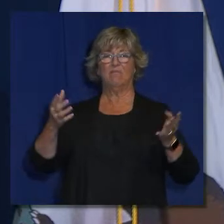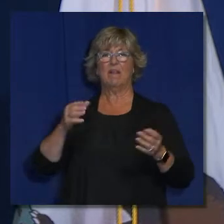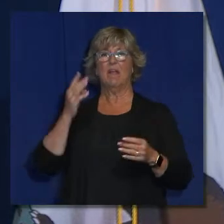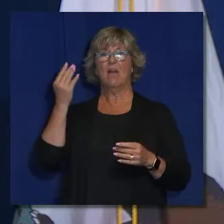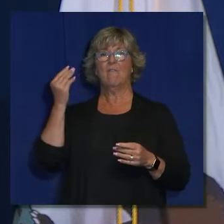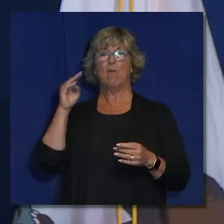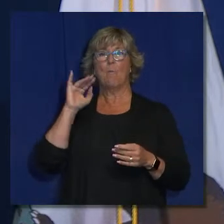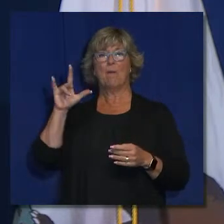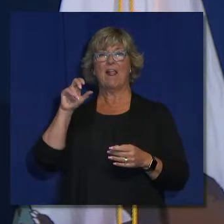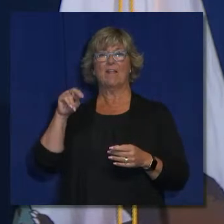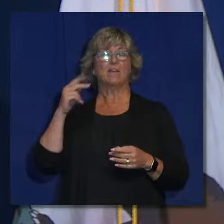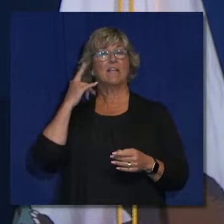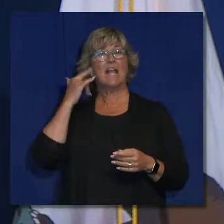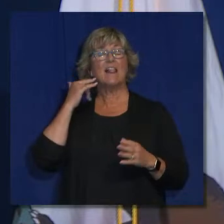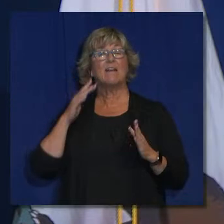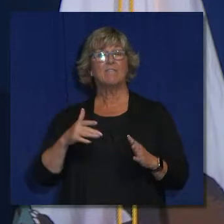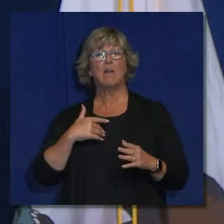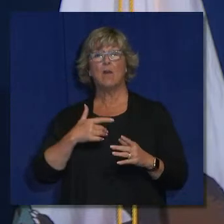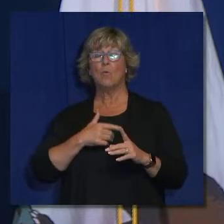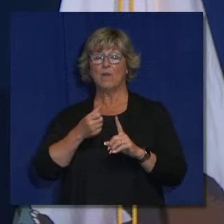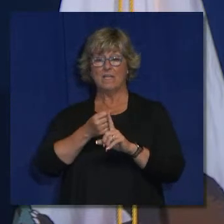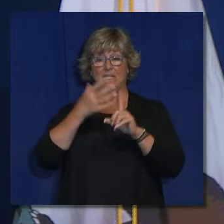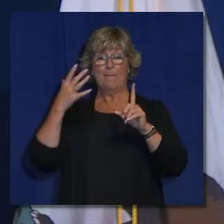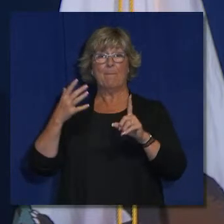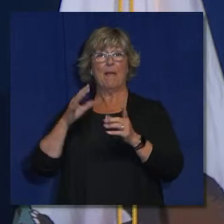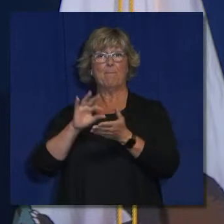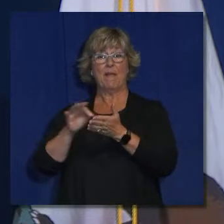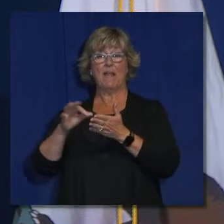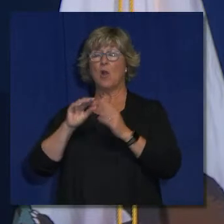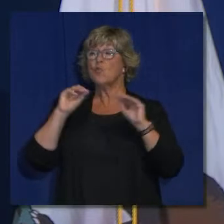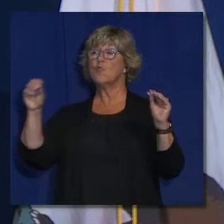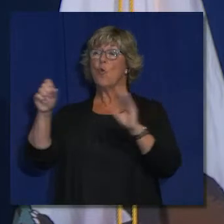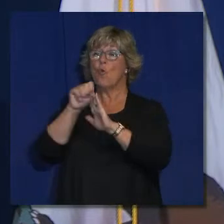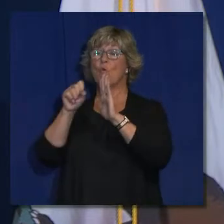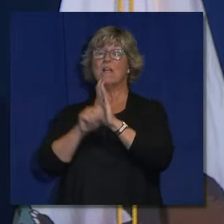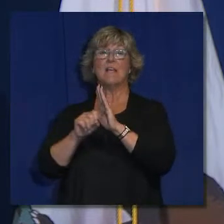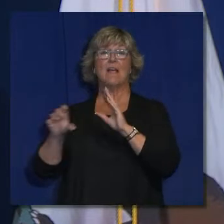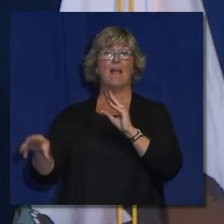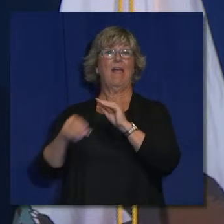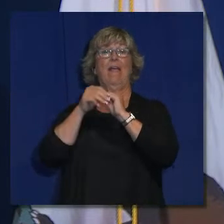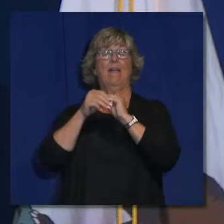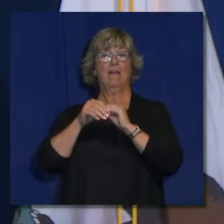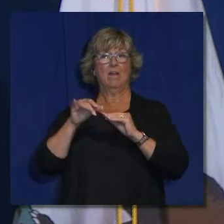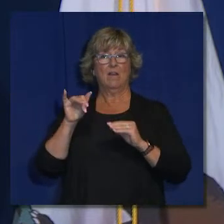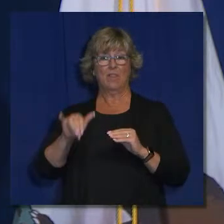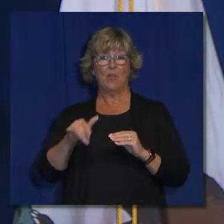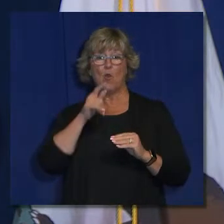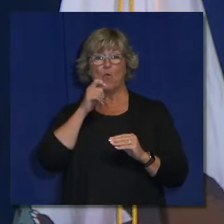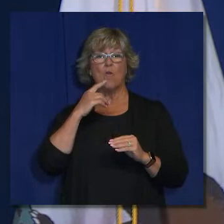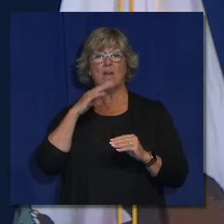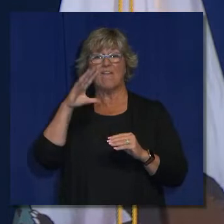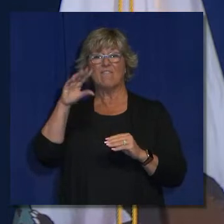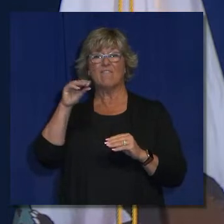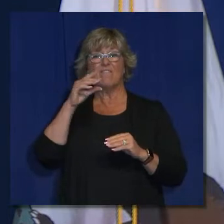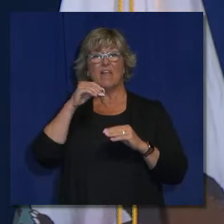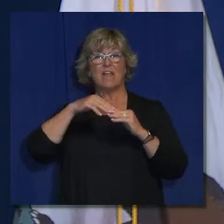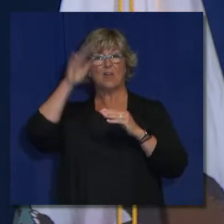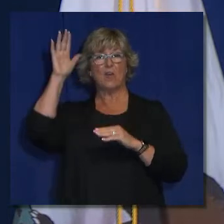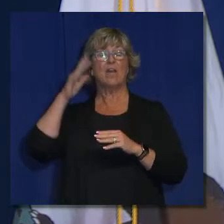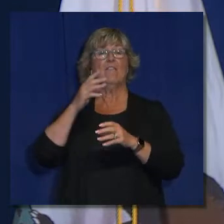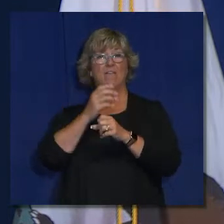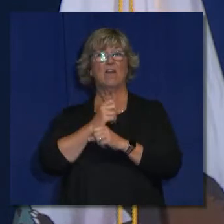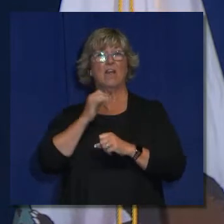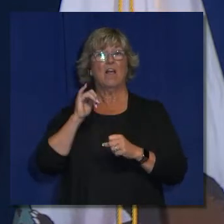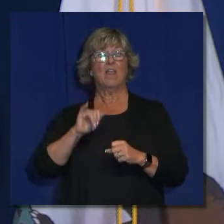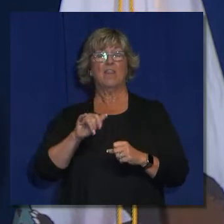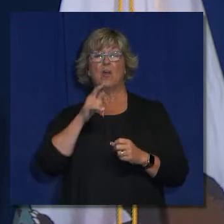14 million Californians. We've expanded Medi-Cal. No other state in America has expanded. We just did it for those 50 and over just weeks ago, regardless of